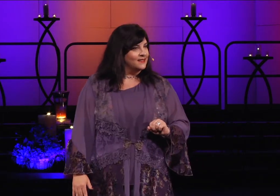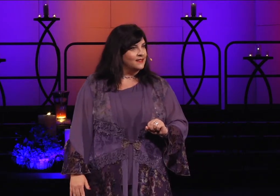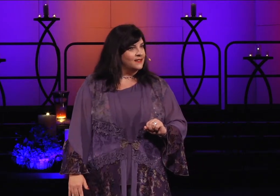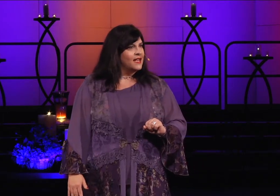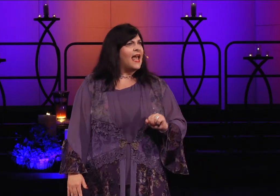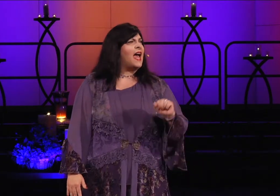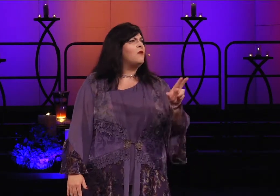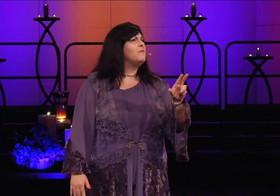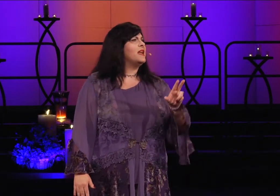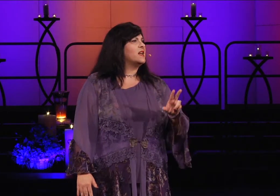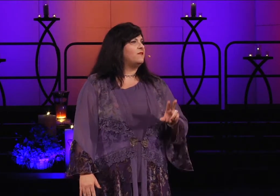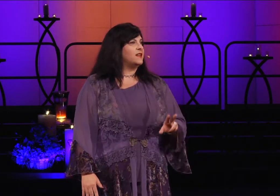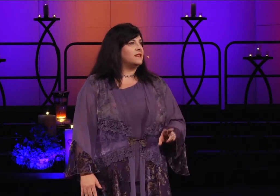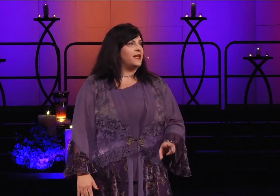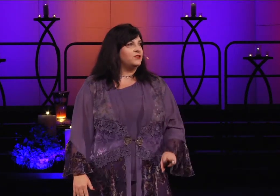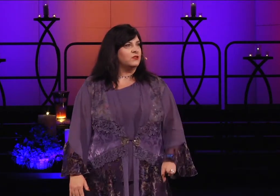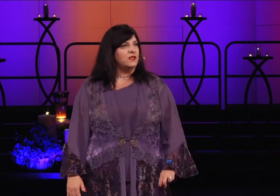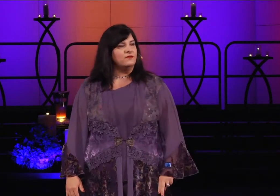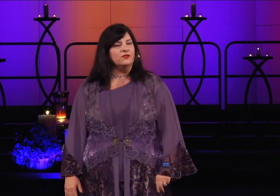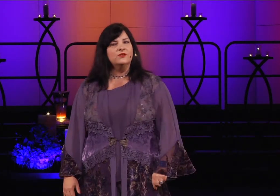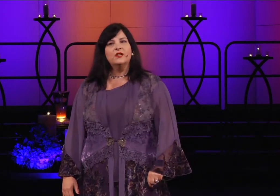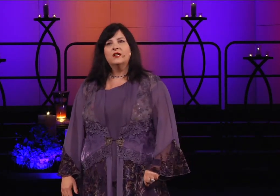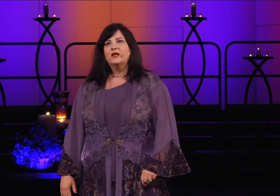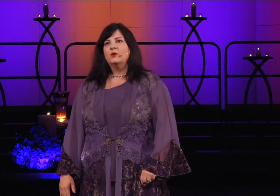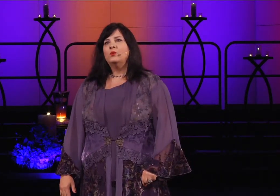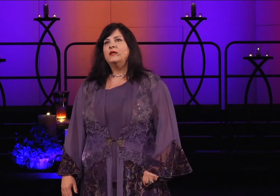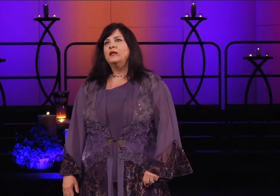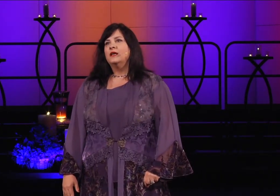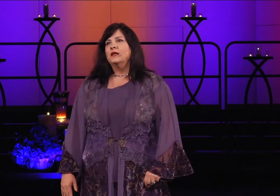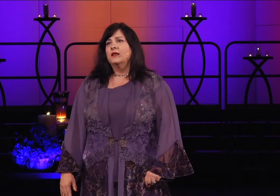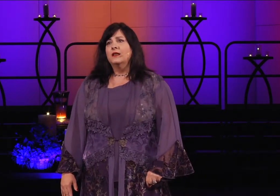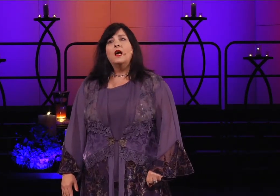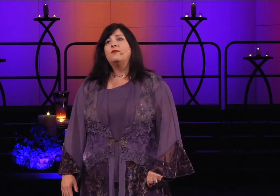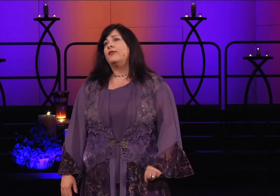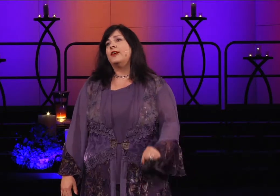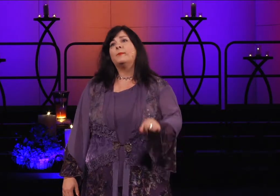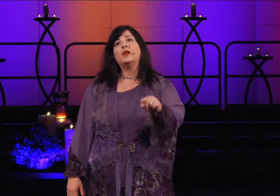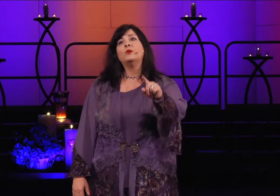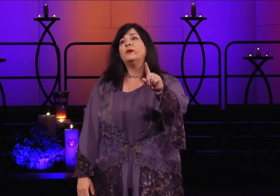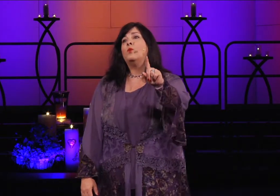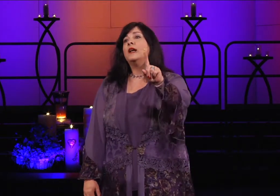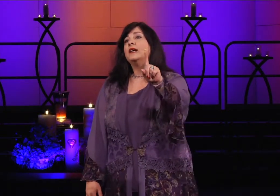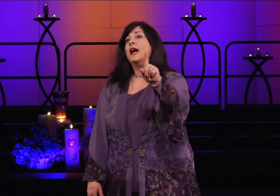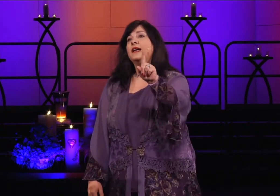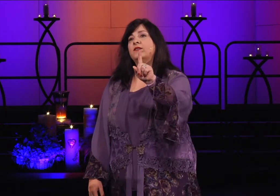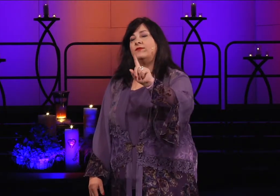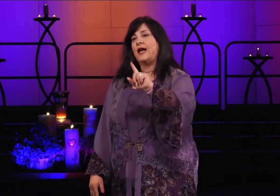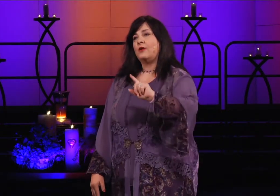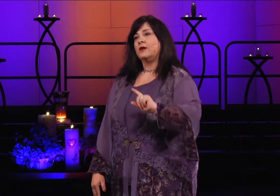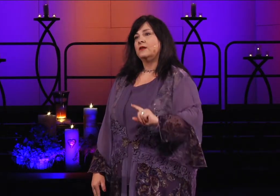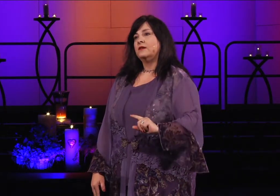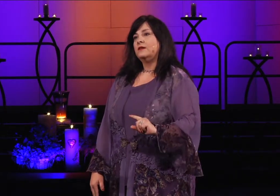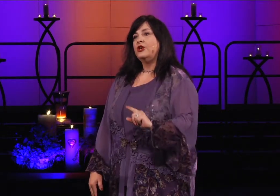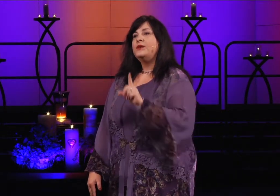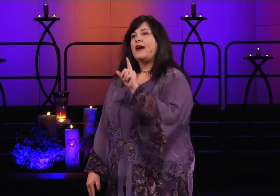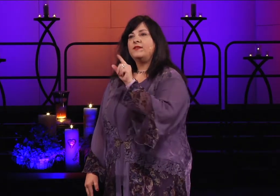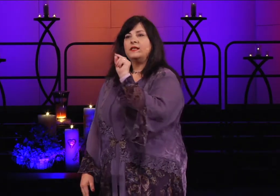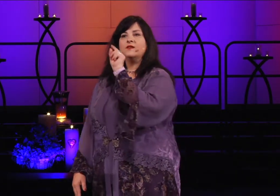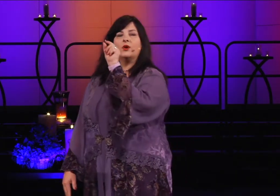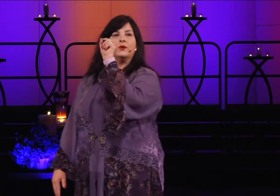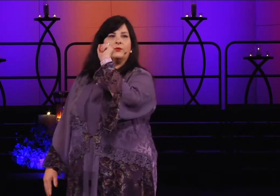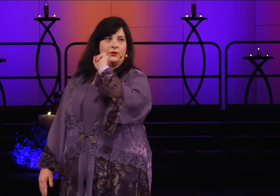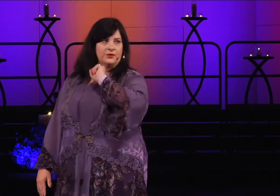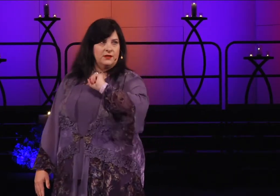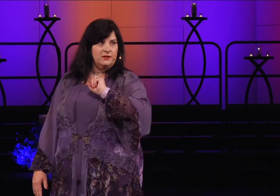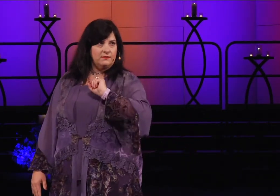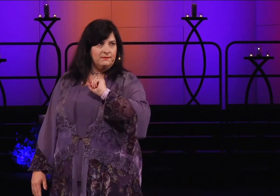it? How many of us nature lovers would love for there to be only one kind of flower? No